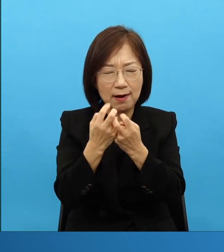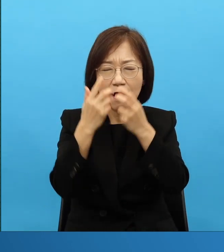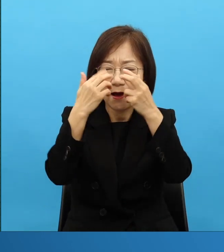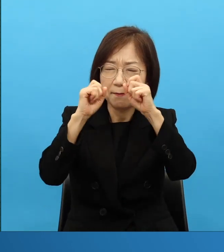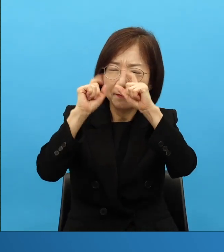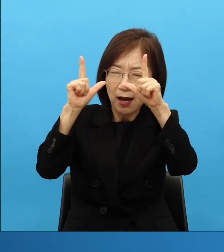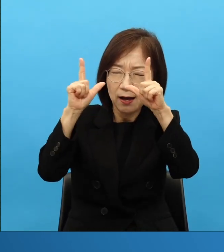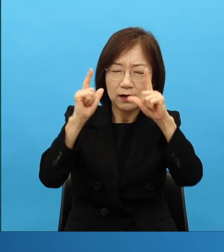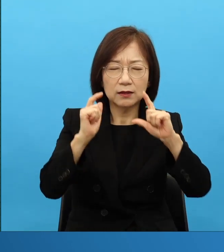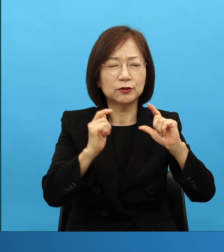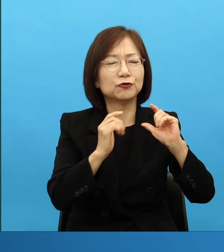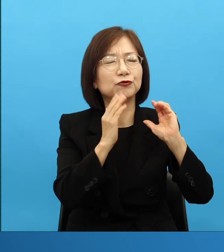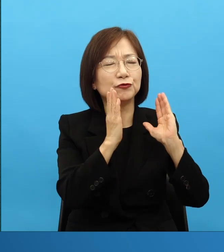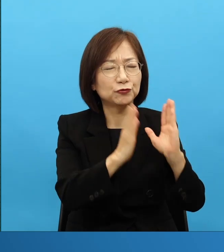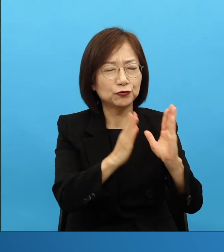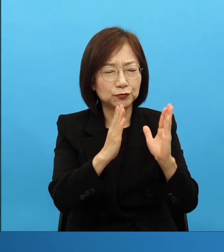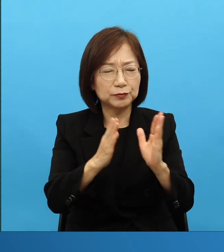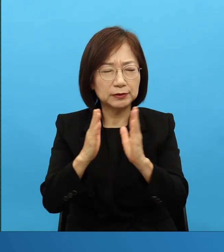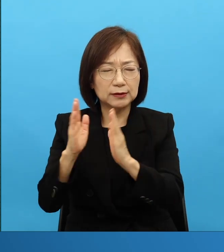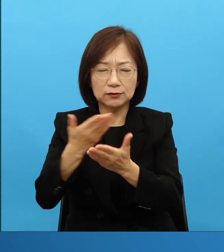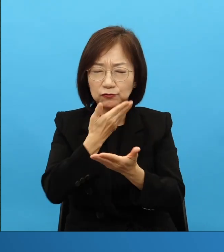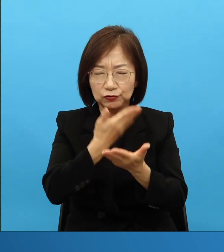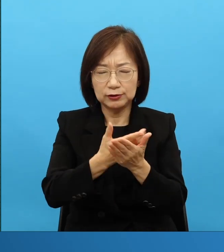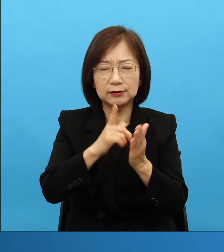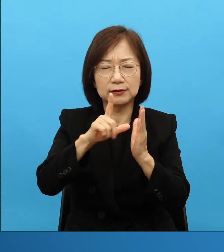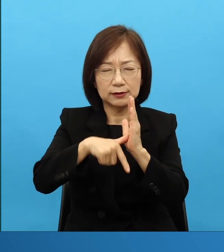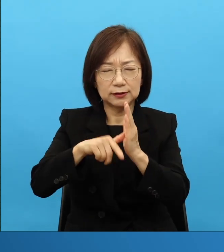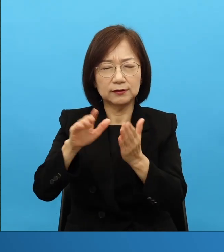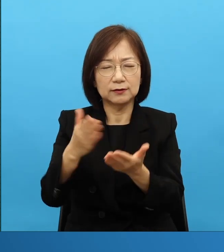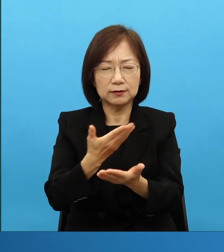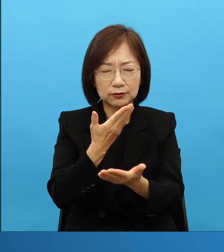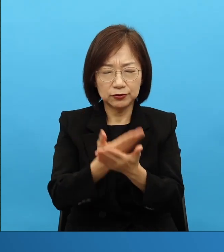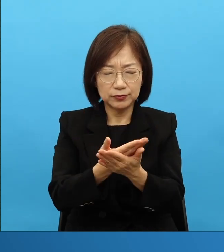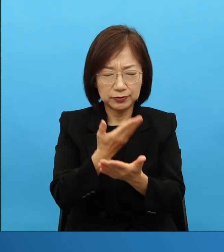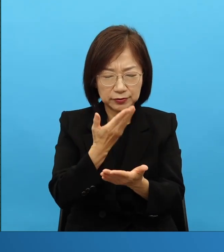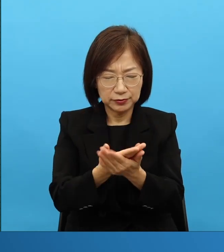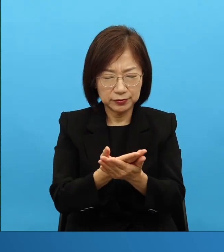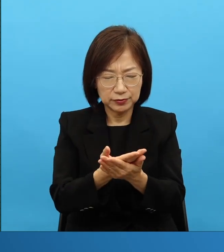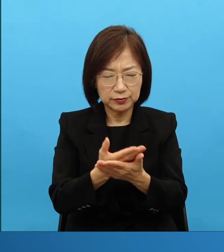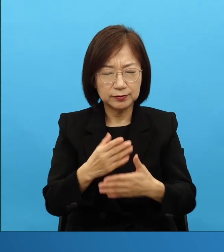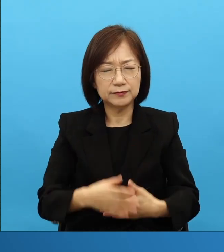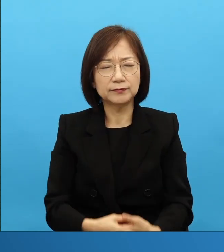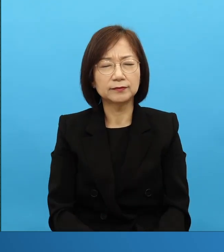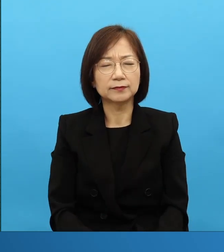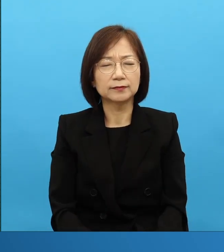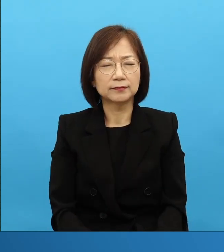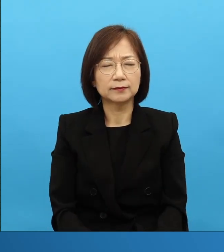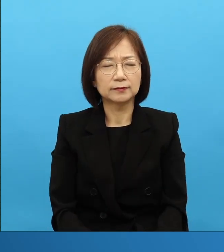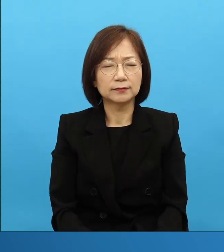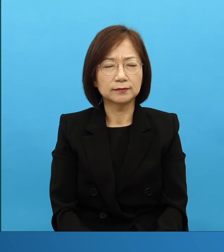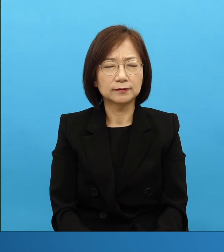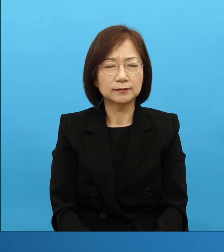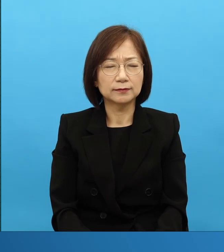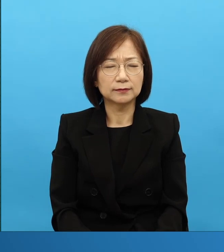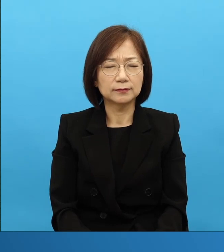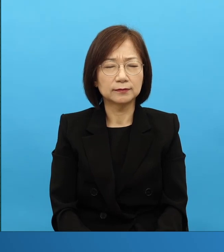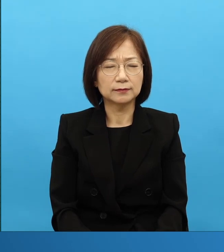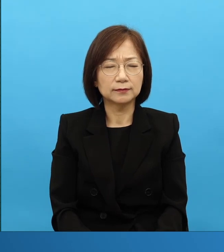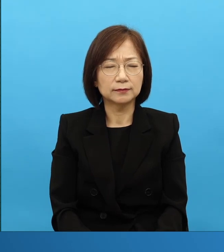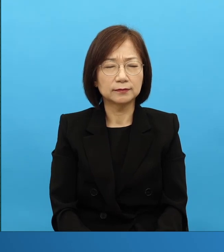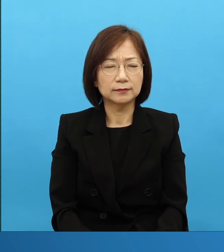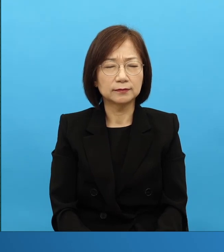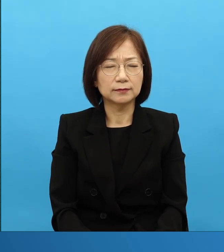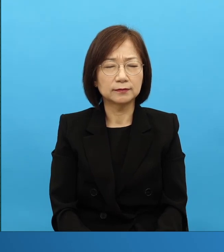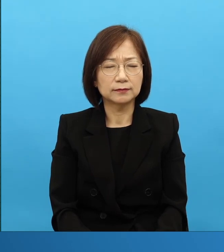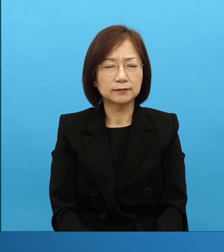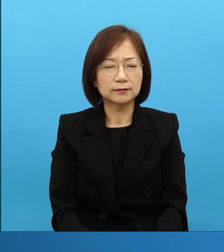a time of syncing operations with those in the front lines and the support team to establish the best mission strategy.